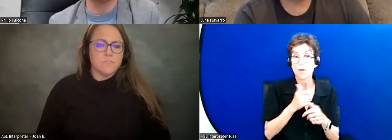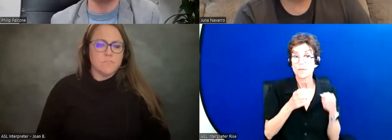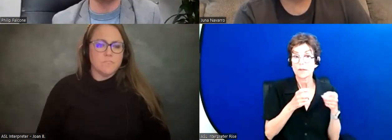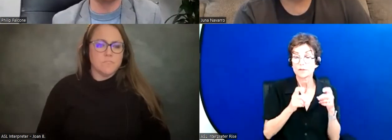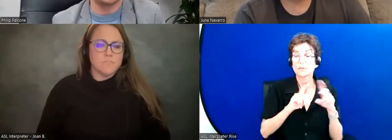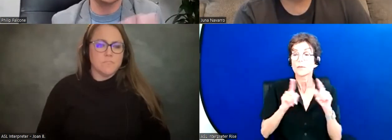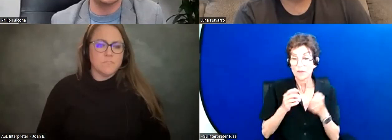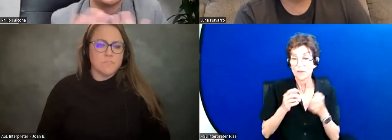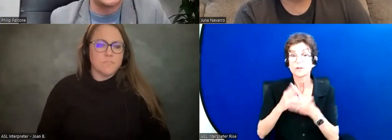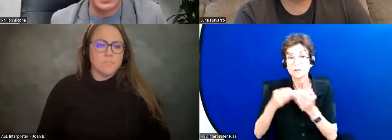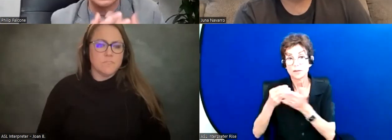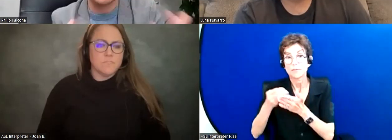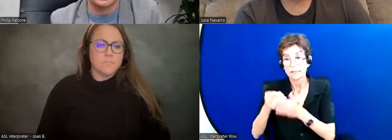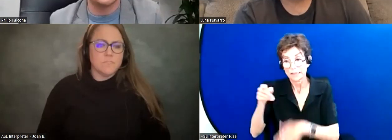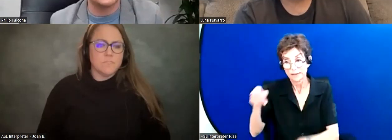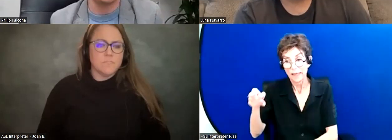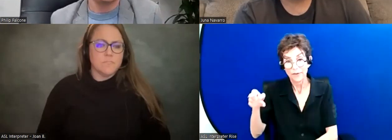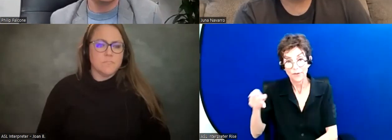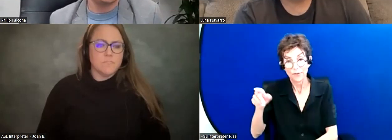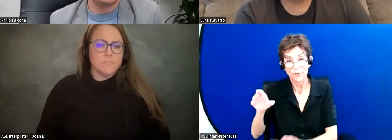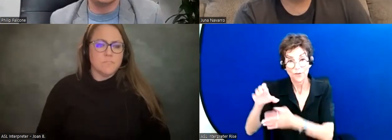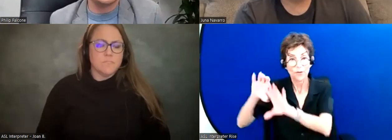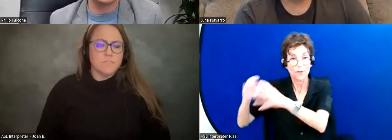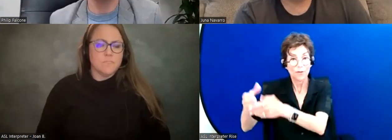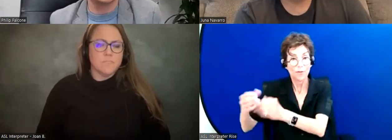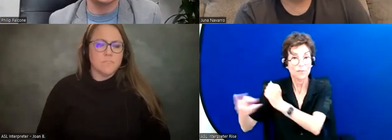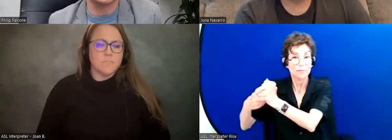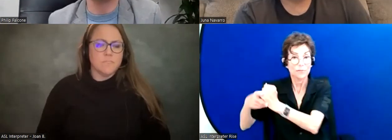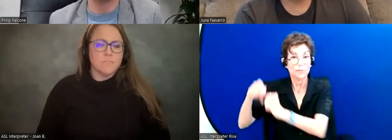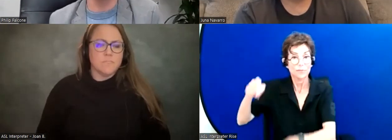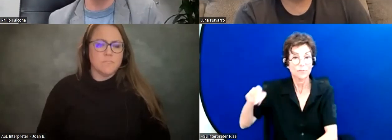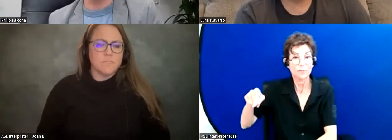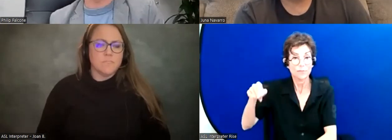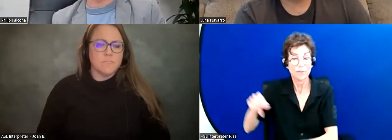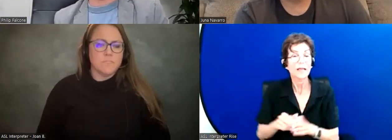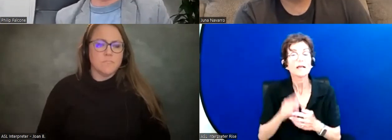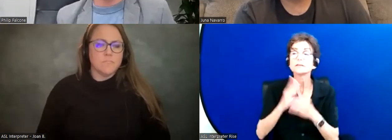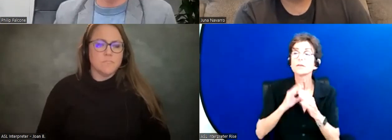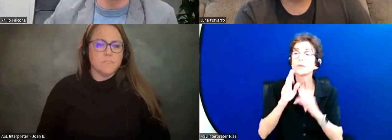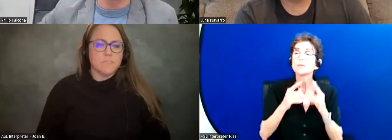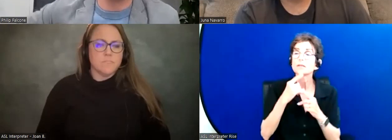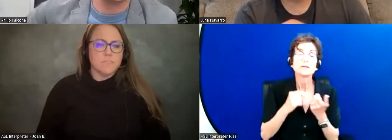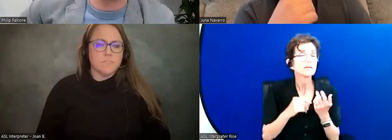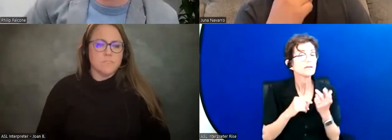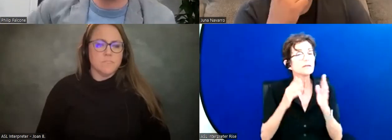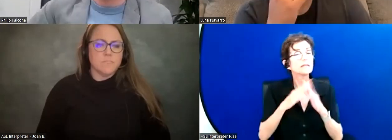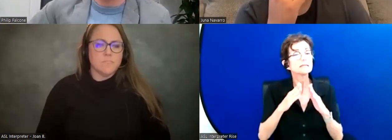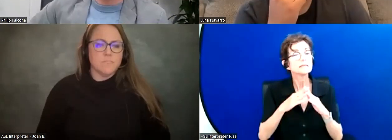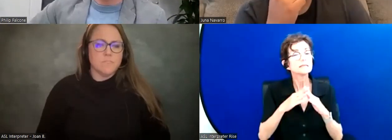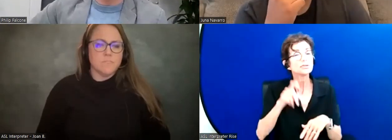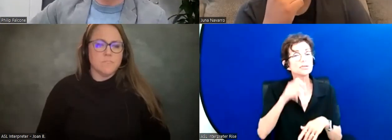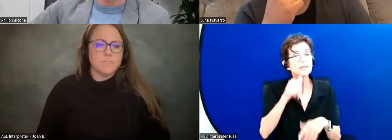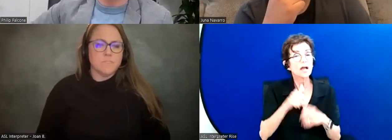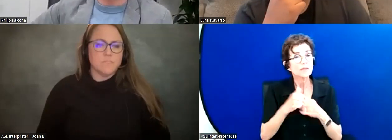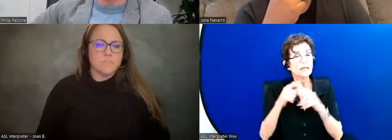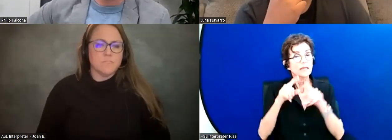people do tell me, arts people like me and Juan, were like, you know what, the city shouldn't be relying on people to donate to make this happen. The